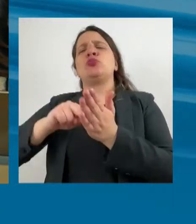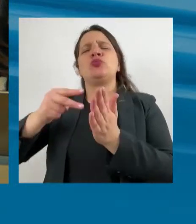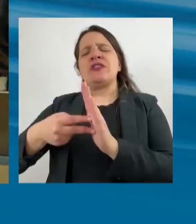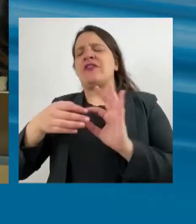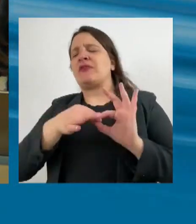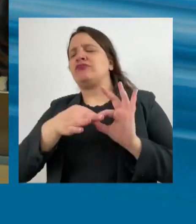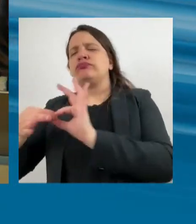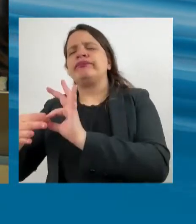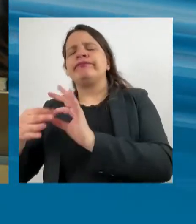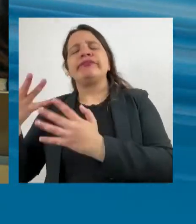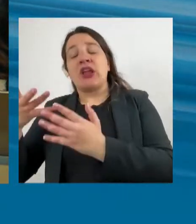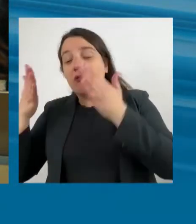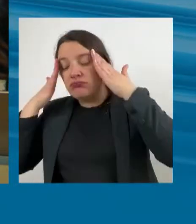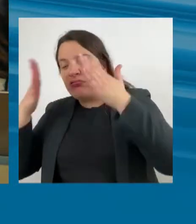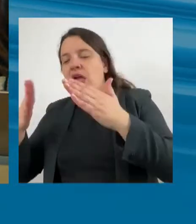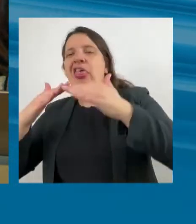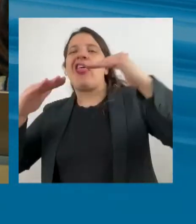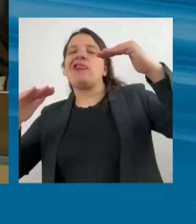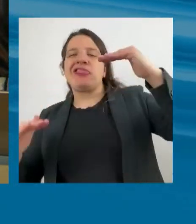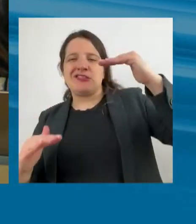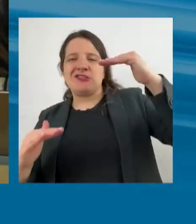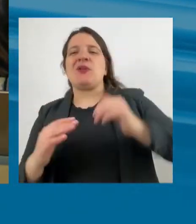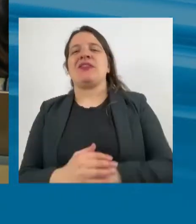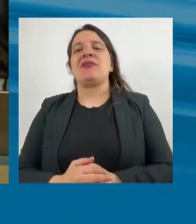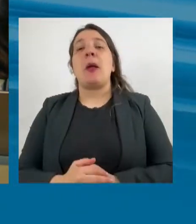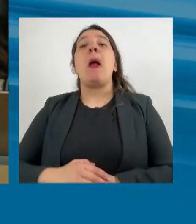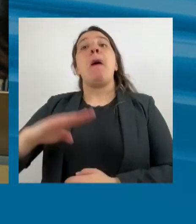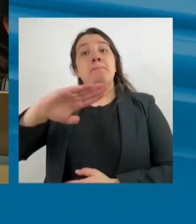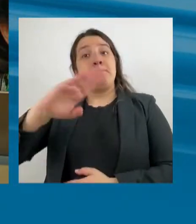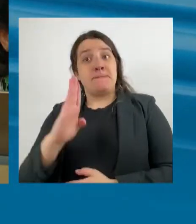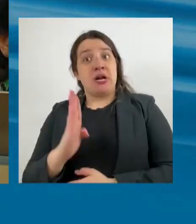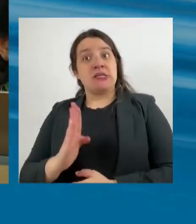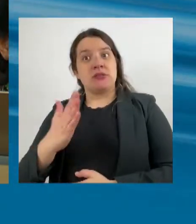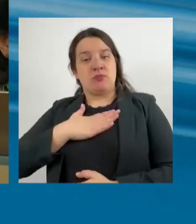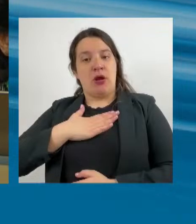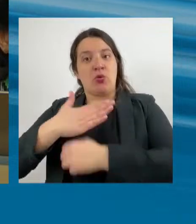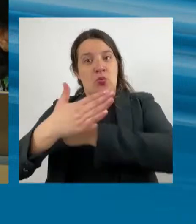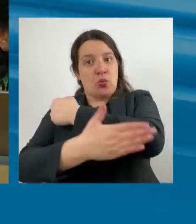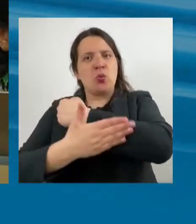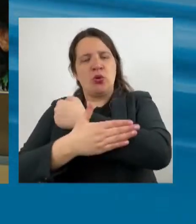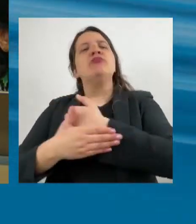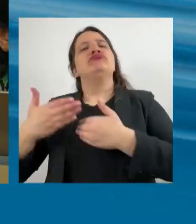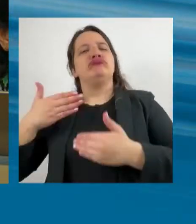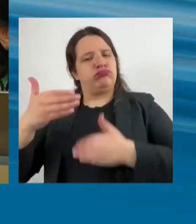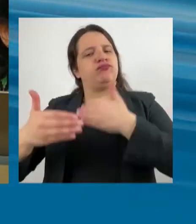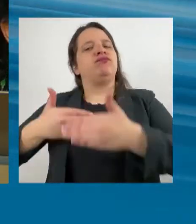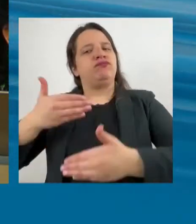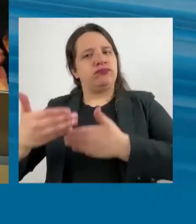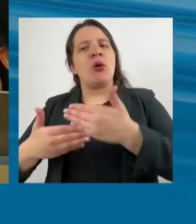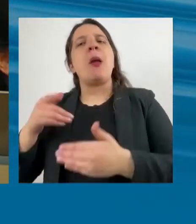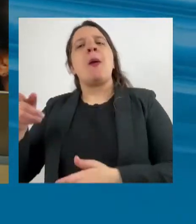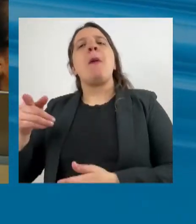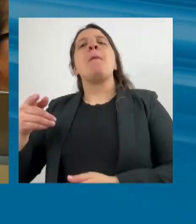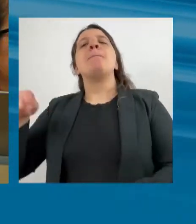of inequality identified by ECLAC. In Brazil, we're moving forward,